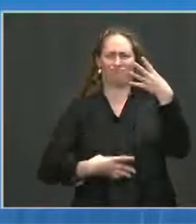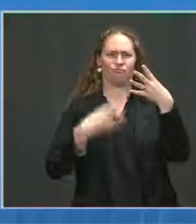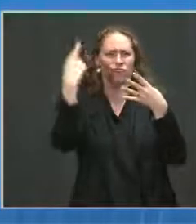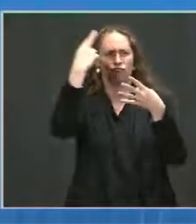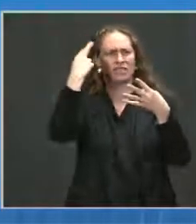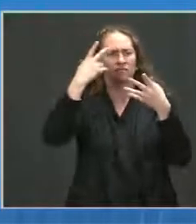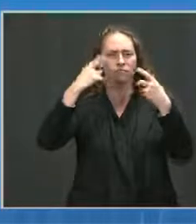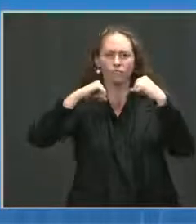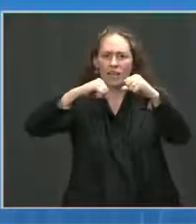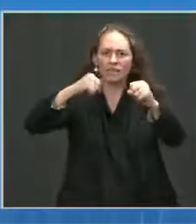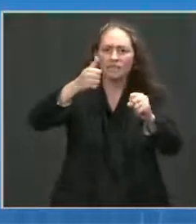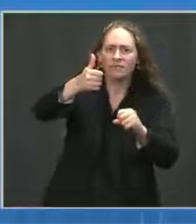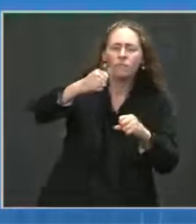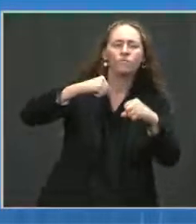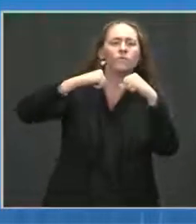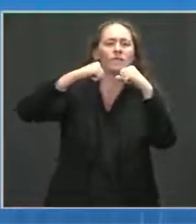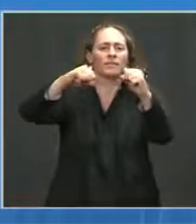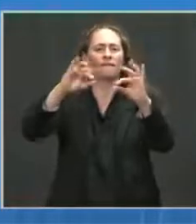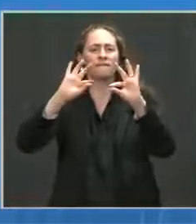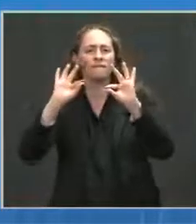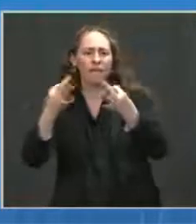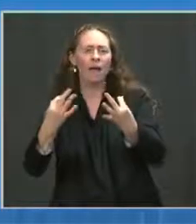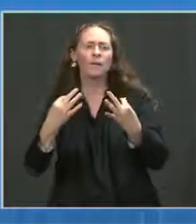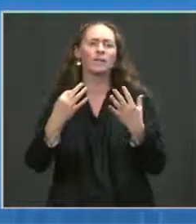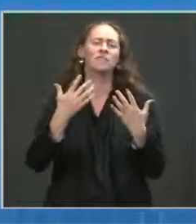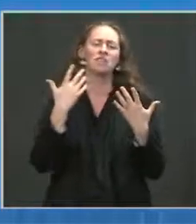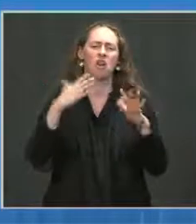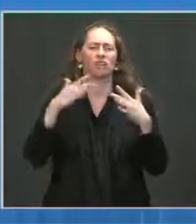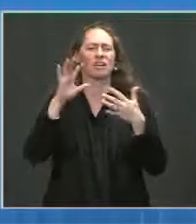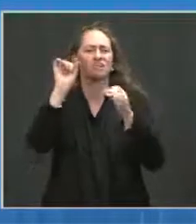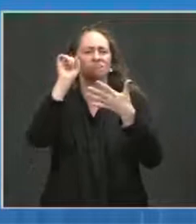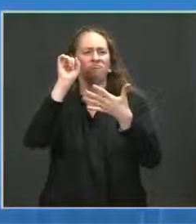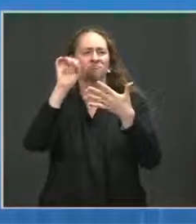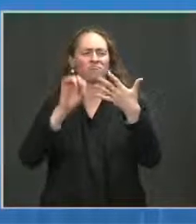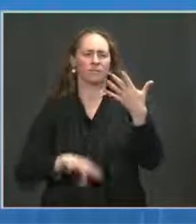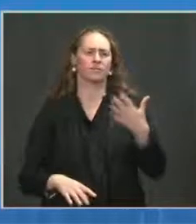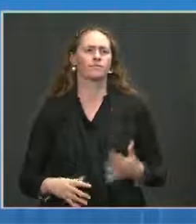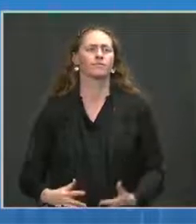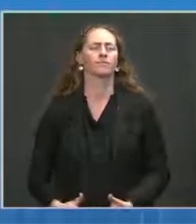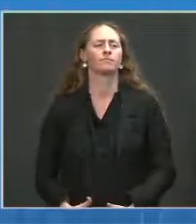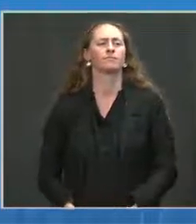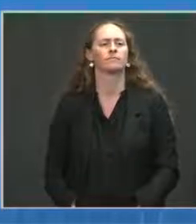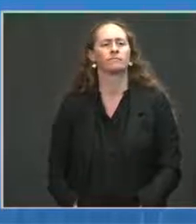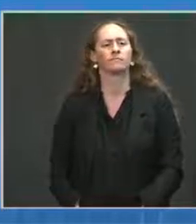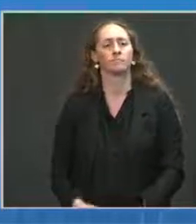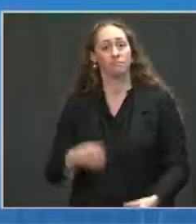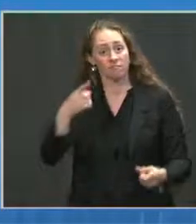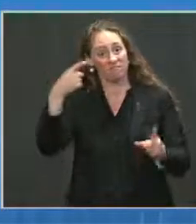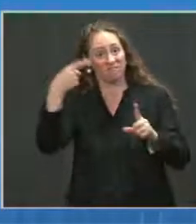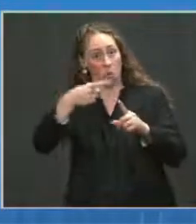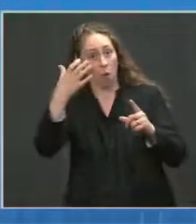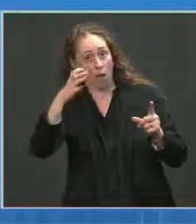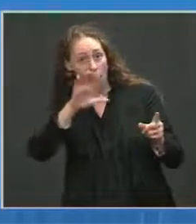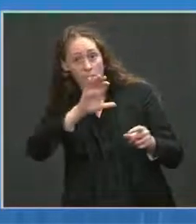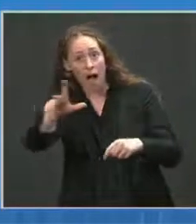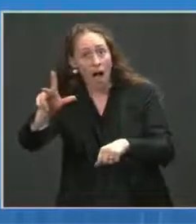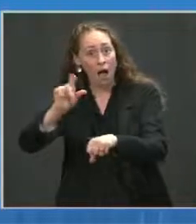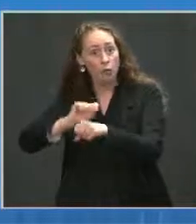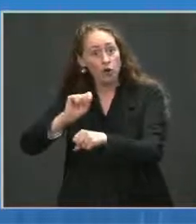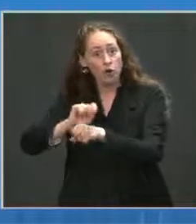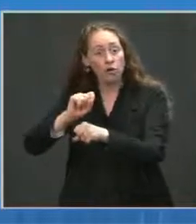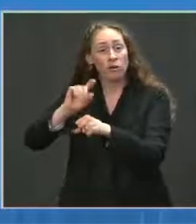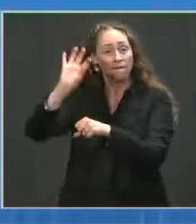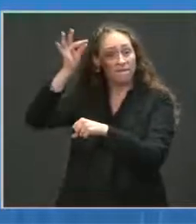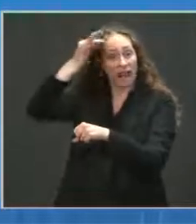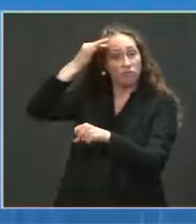your loved ones. And it's also a really straightforward way to return to work. So for all federal employees, the path back to